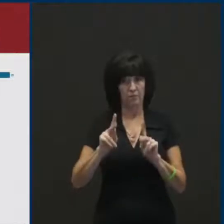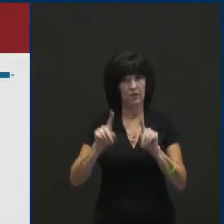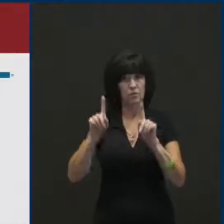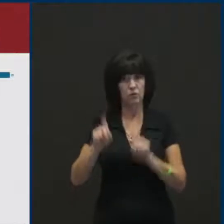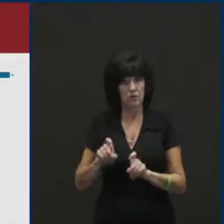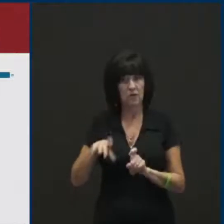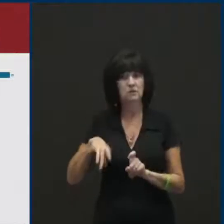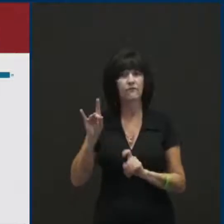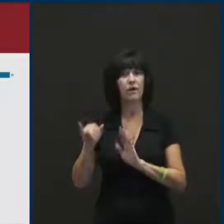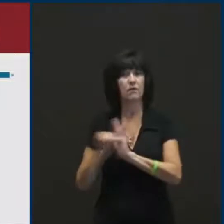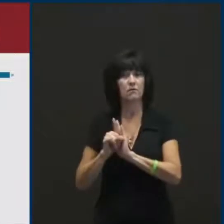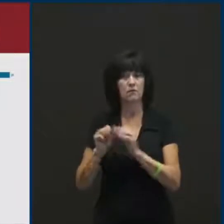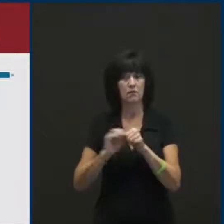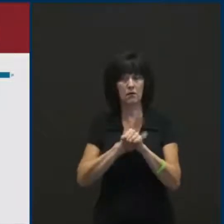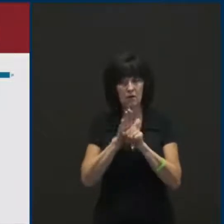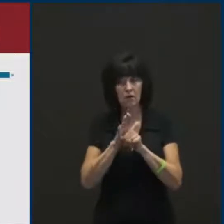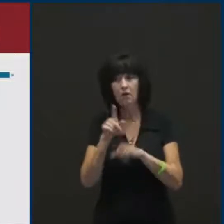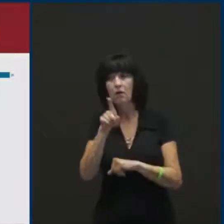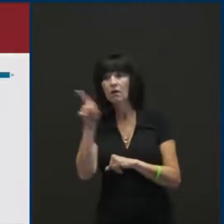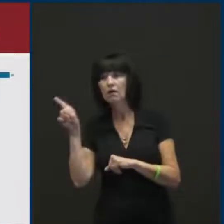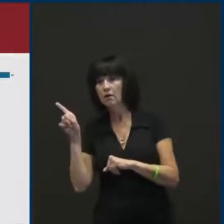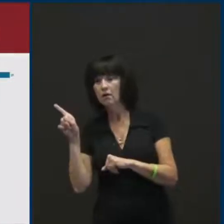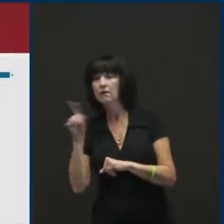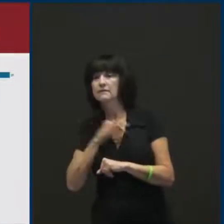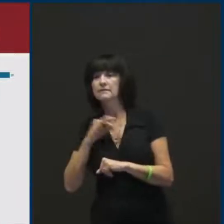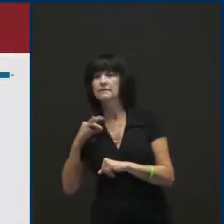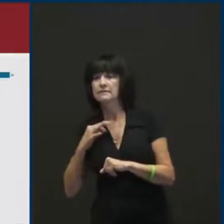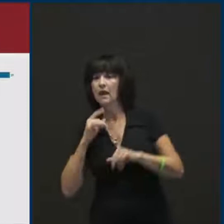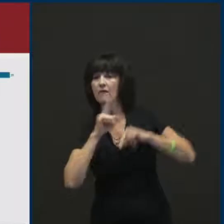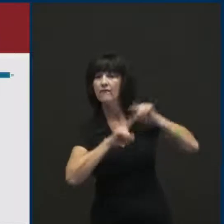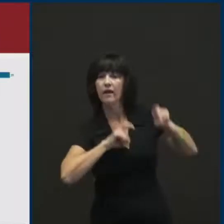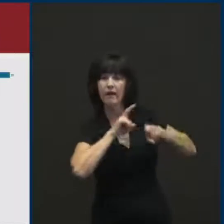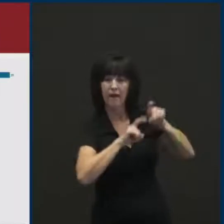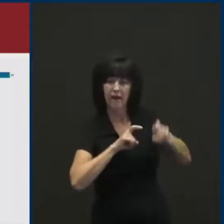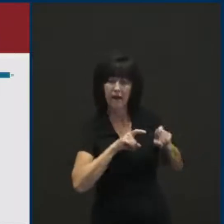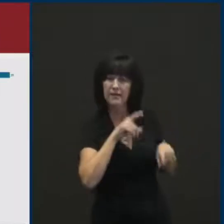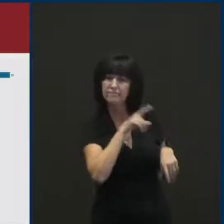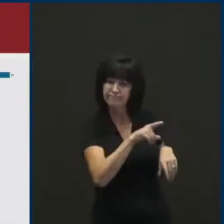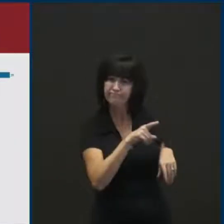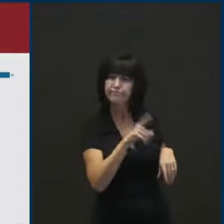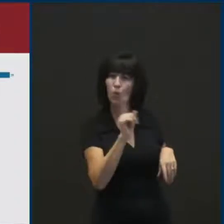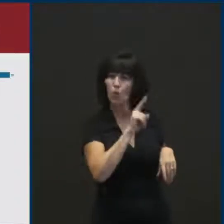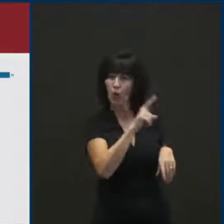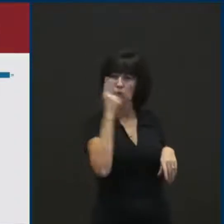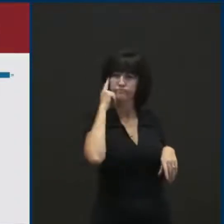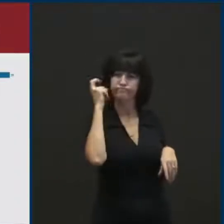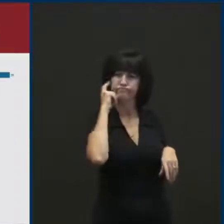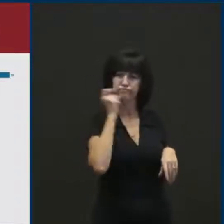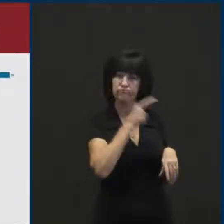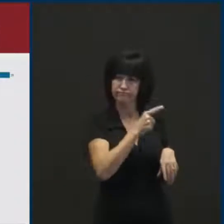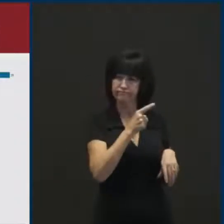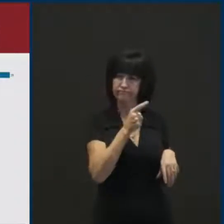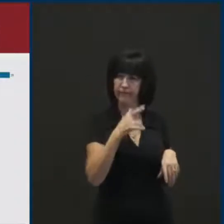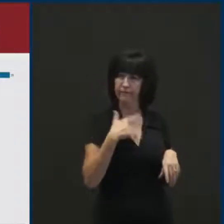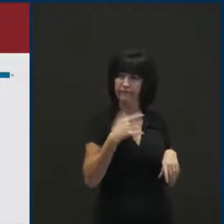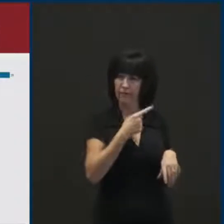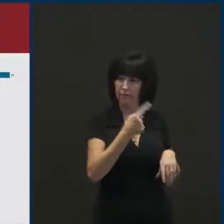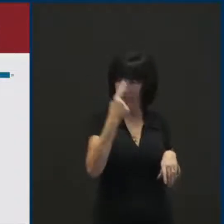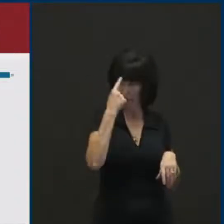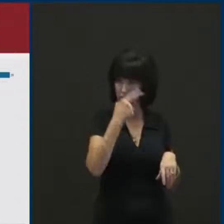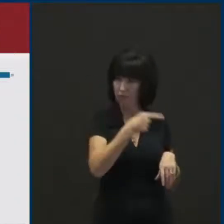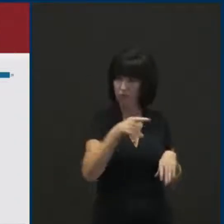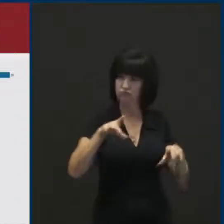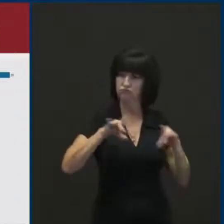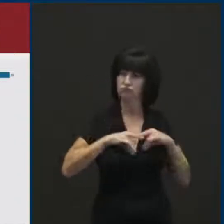where they had been in the previous 14 days prior to their becoming